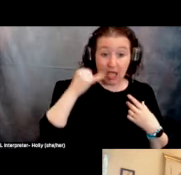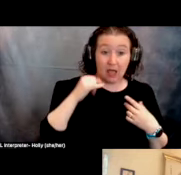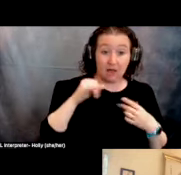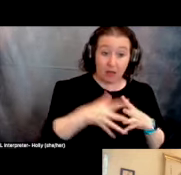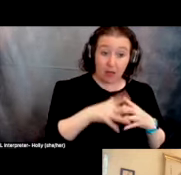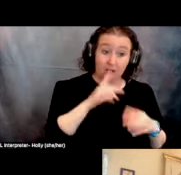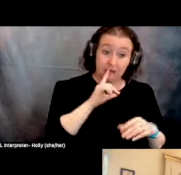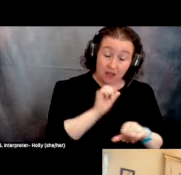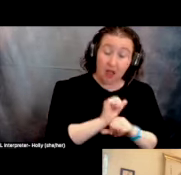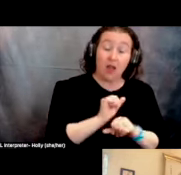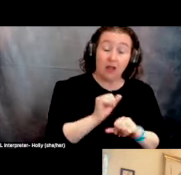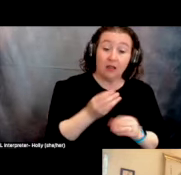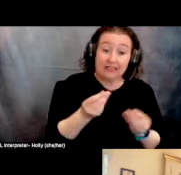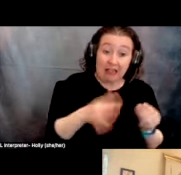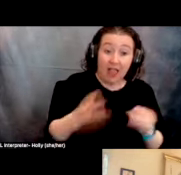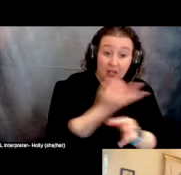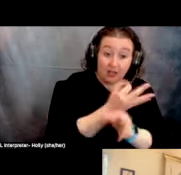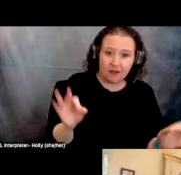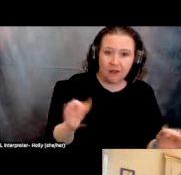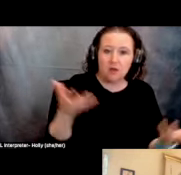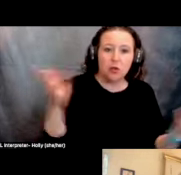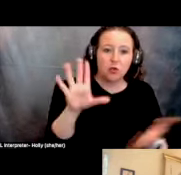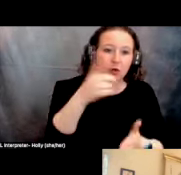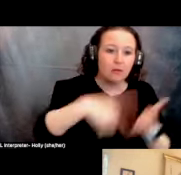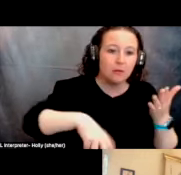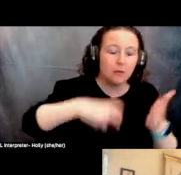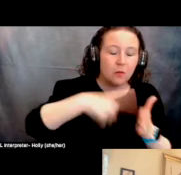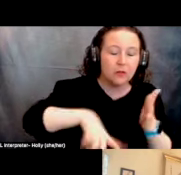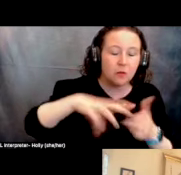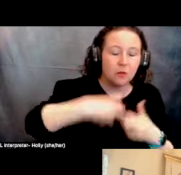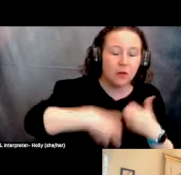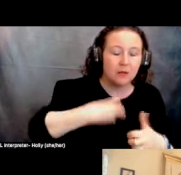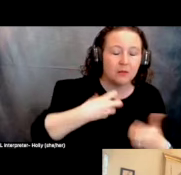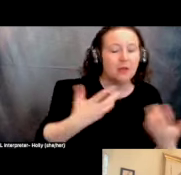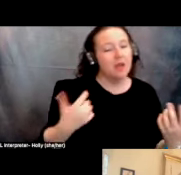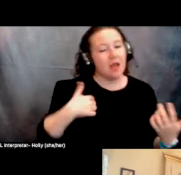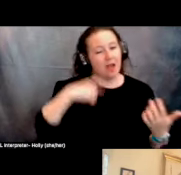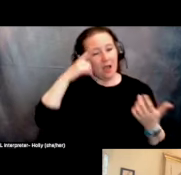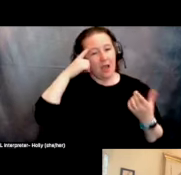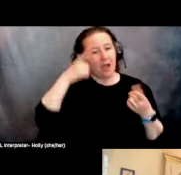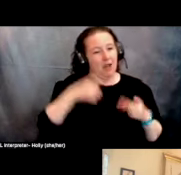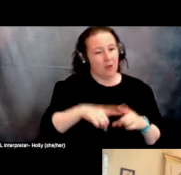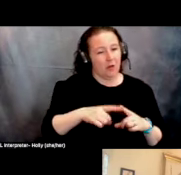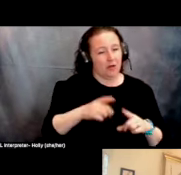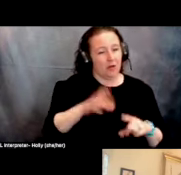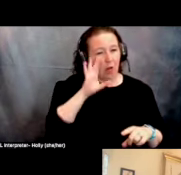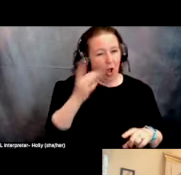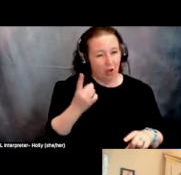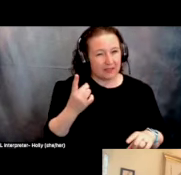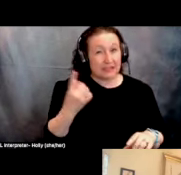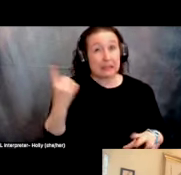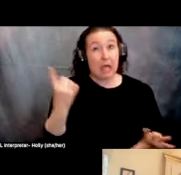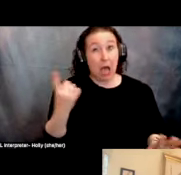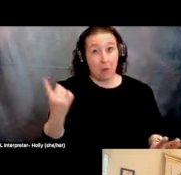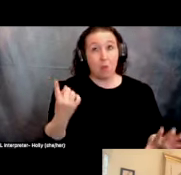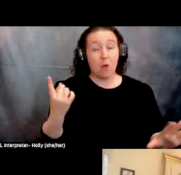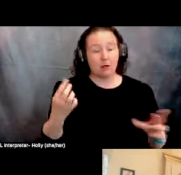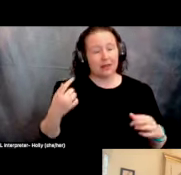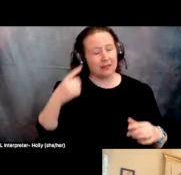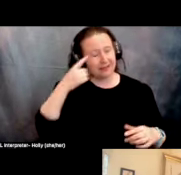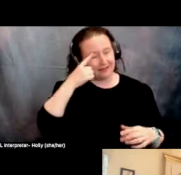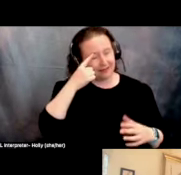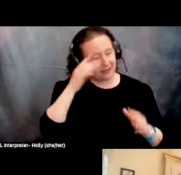right? So as much as I agree with you that, like, you know, there'll always be somewhere, I think, and hope that would allow families